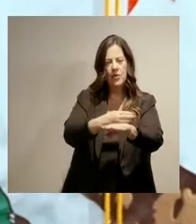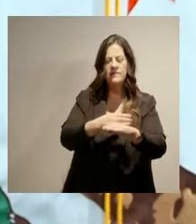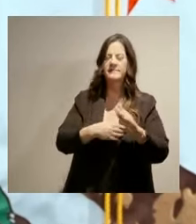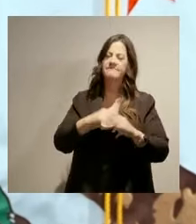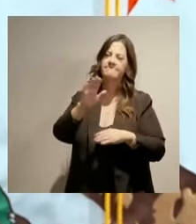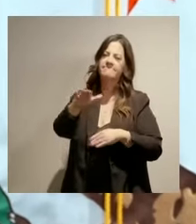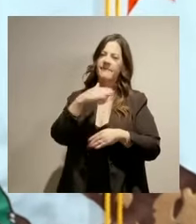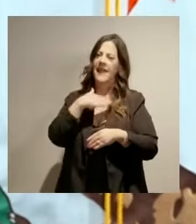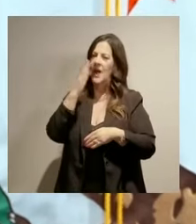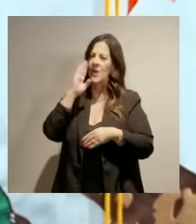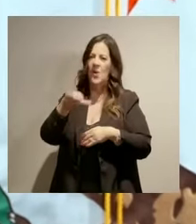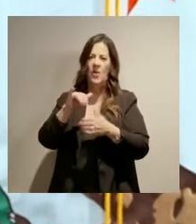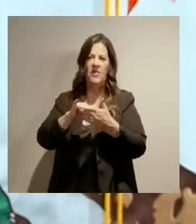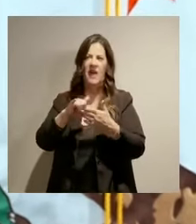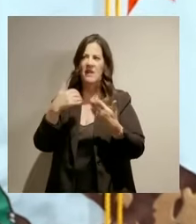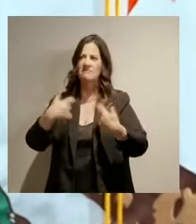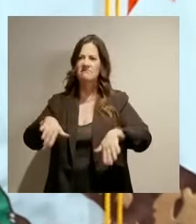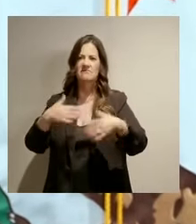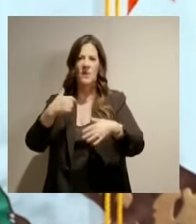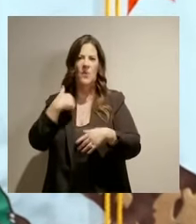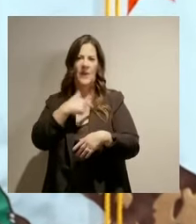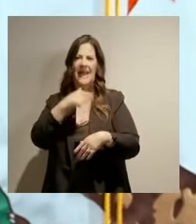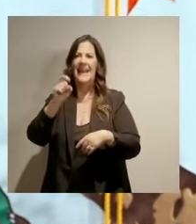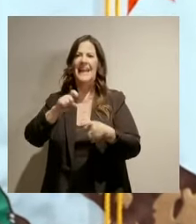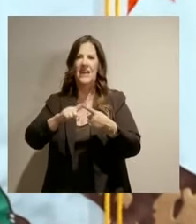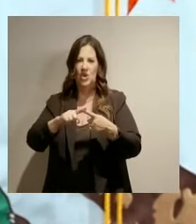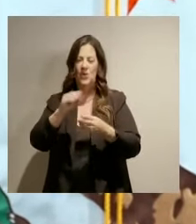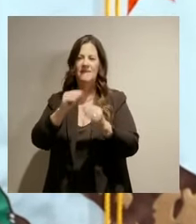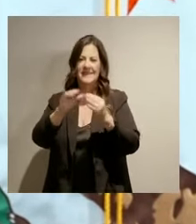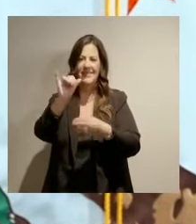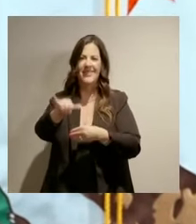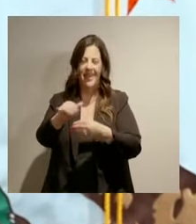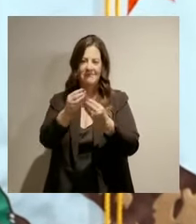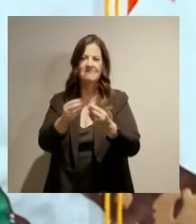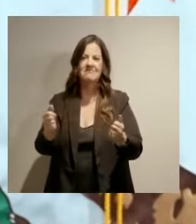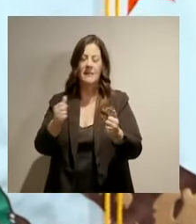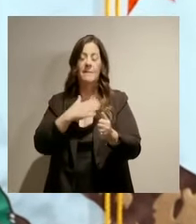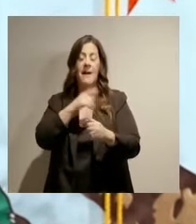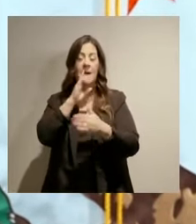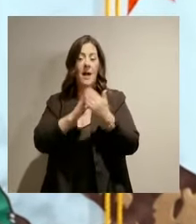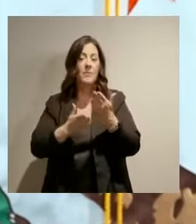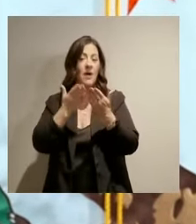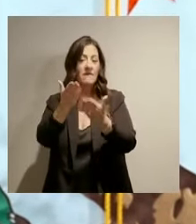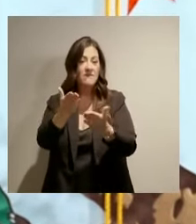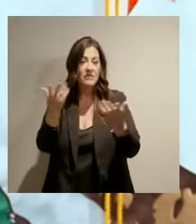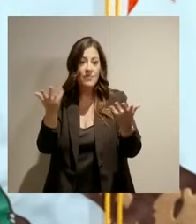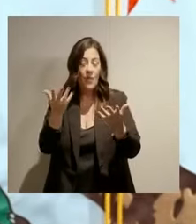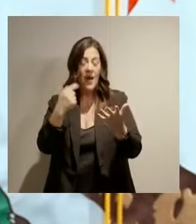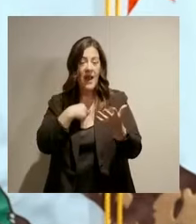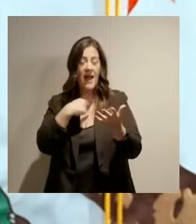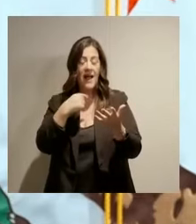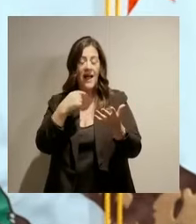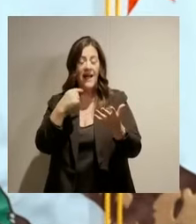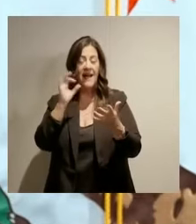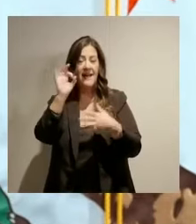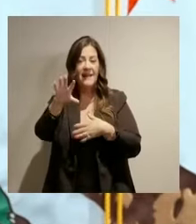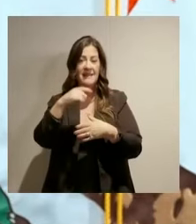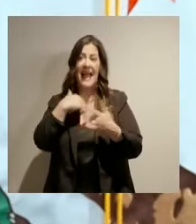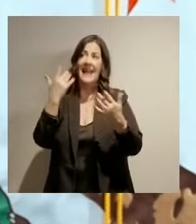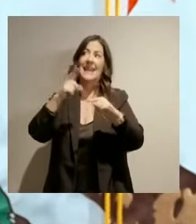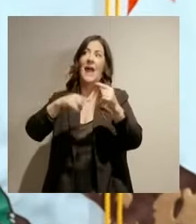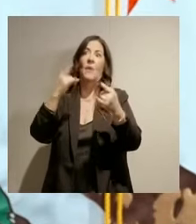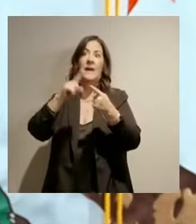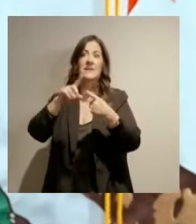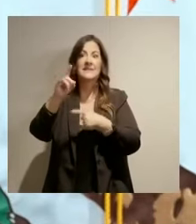say. We've got to move this process along. Here's my humble submission point of view. We can't wait until December.